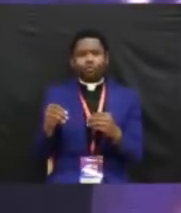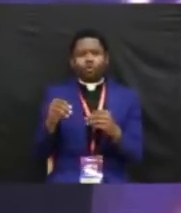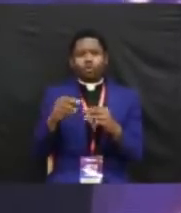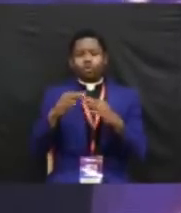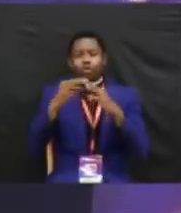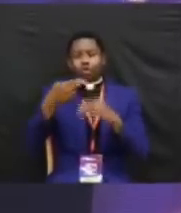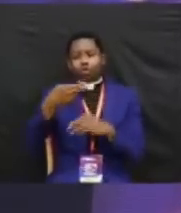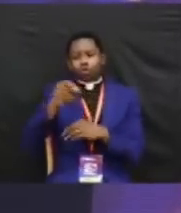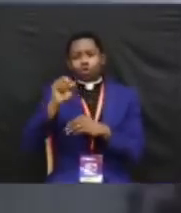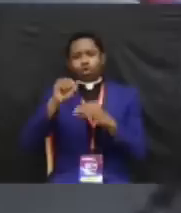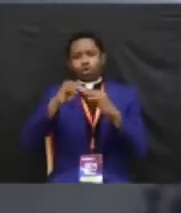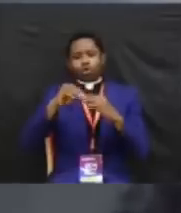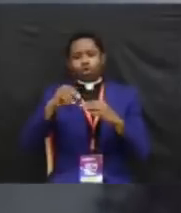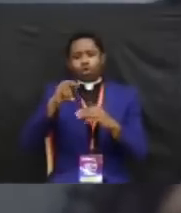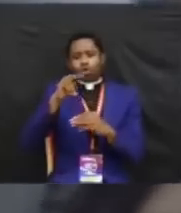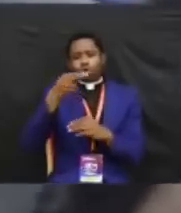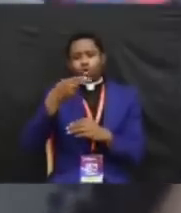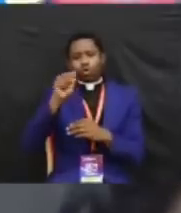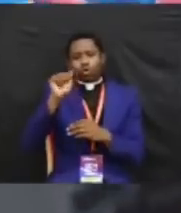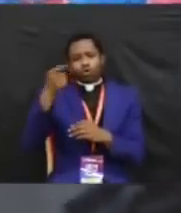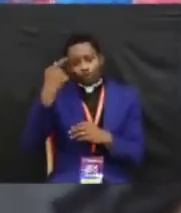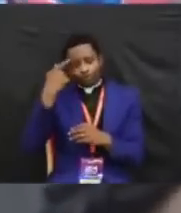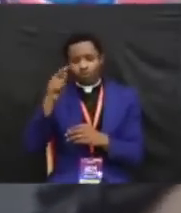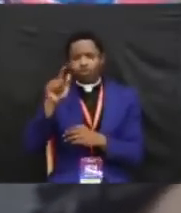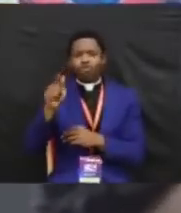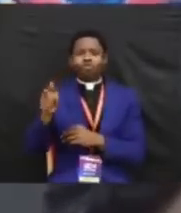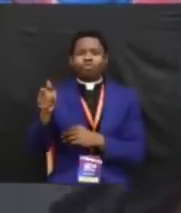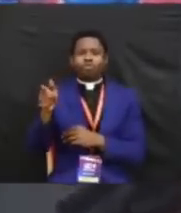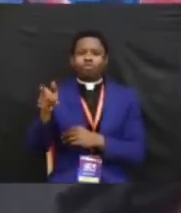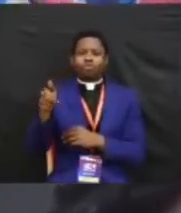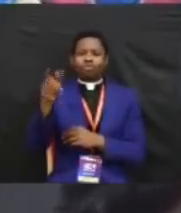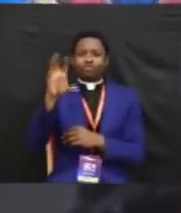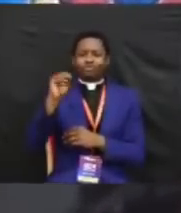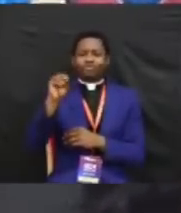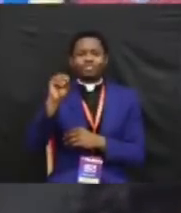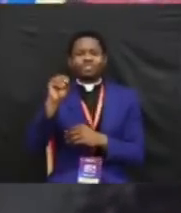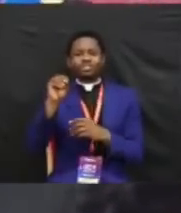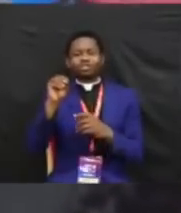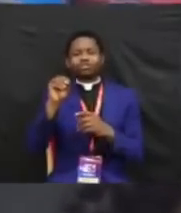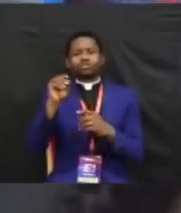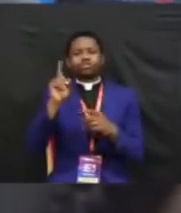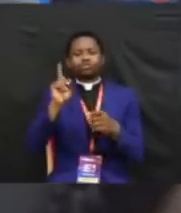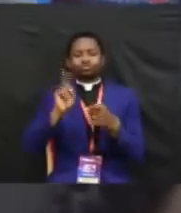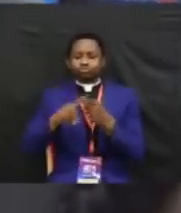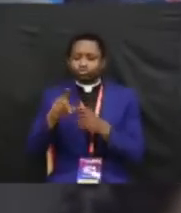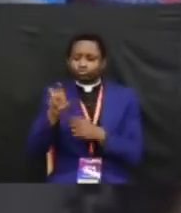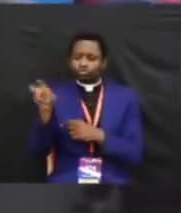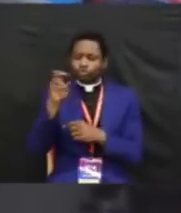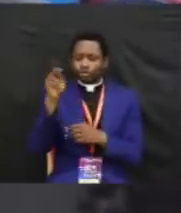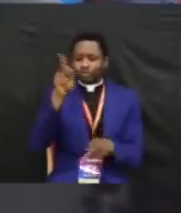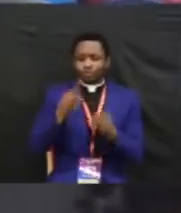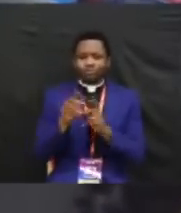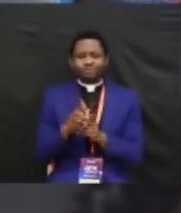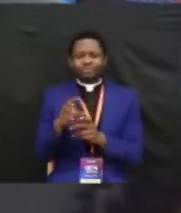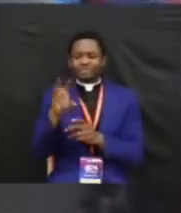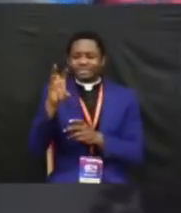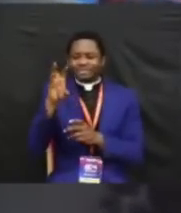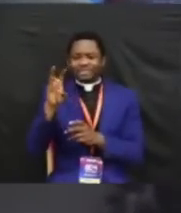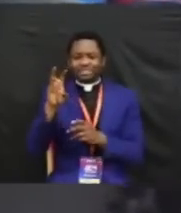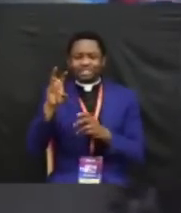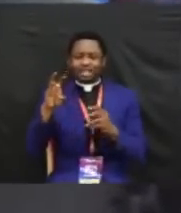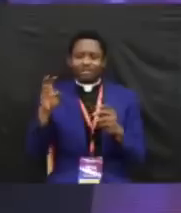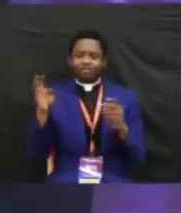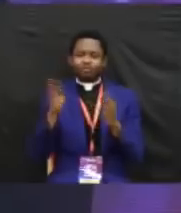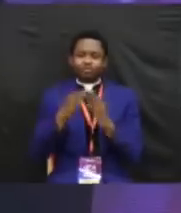capacity to seat 150 to 200 people. Six lag size room, a conference room, an